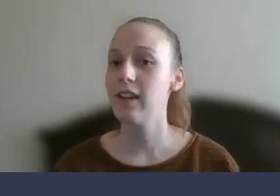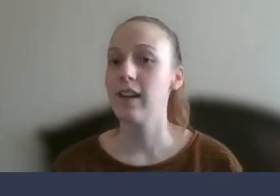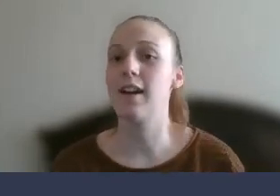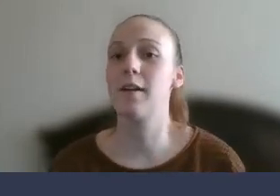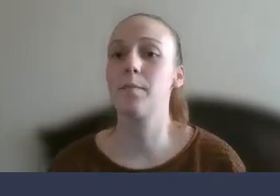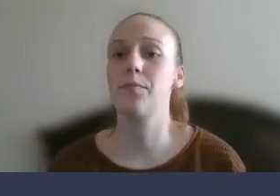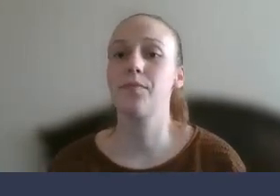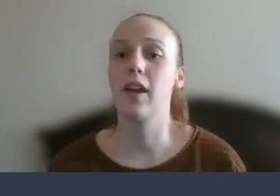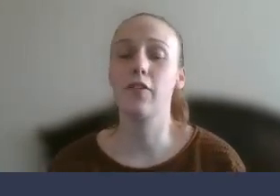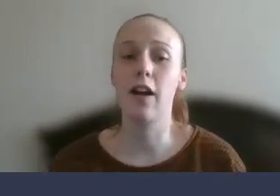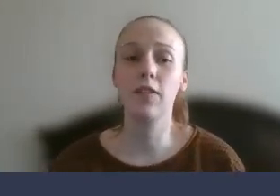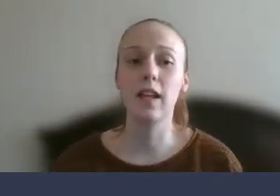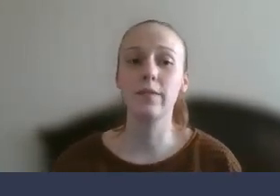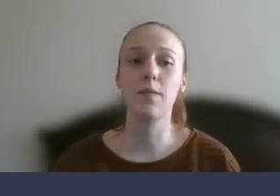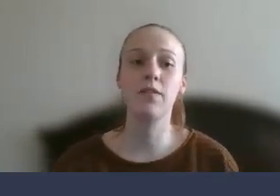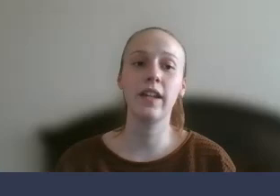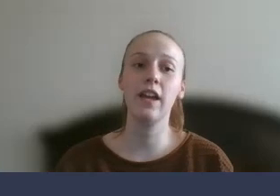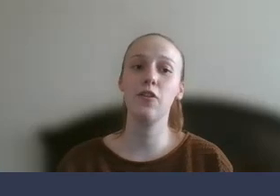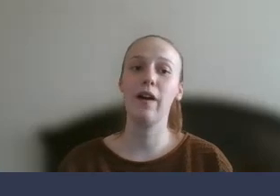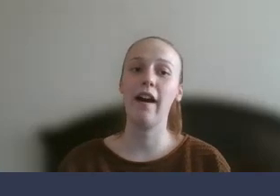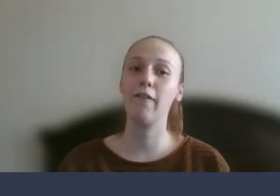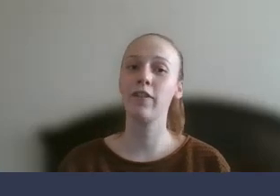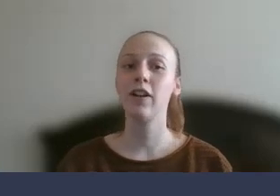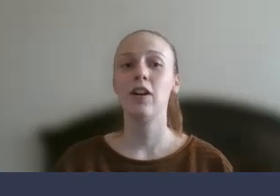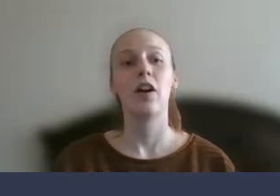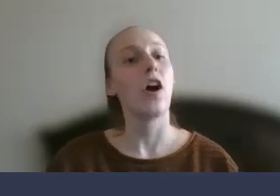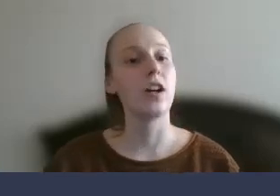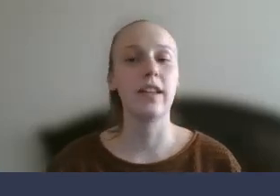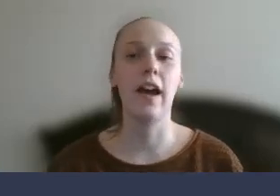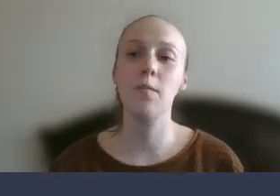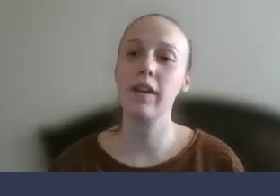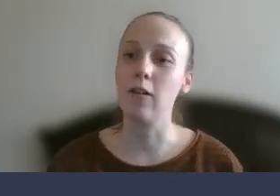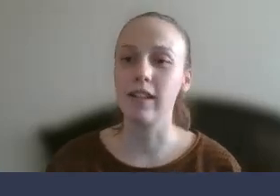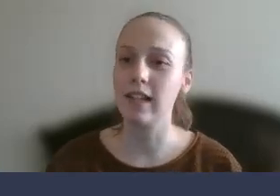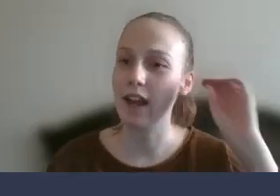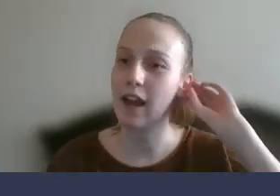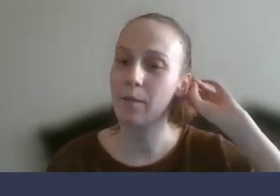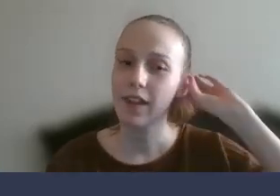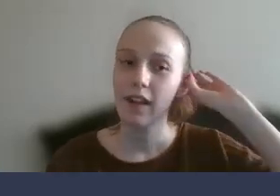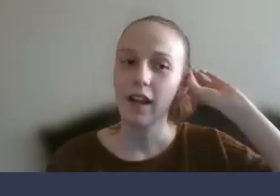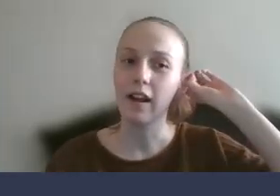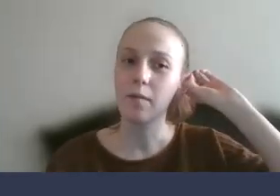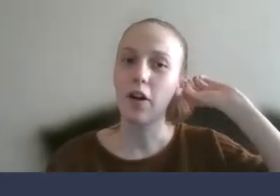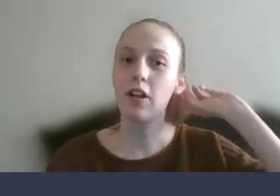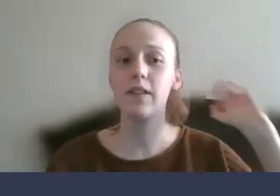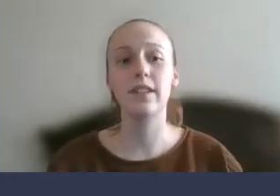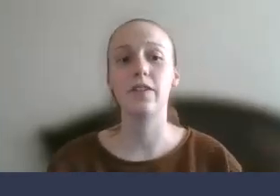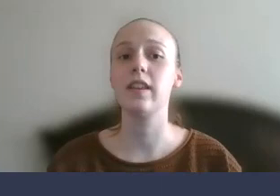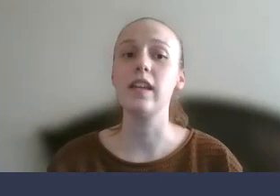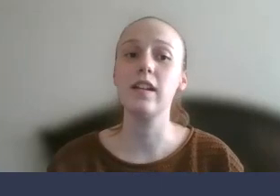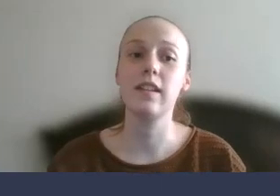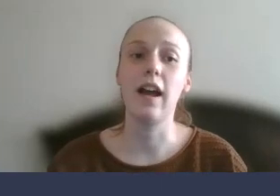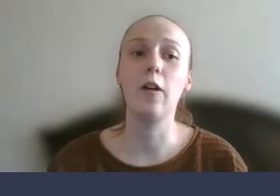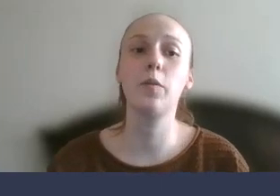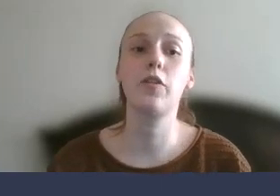provided at around the same time every day, you have art time and outside time. All of these